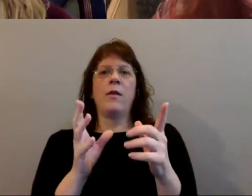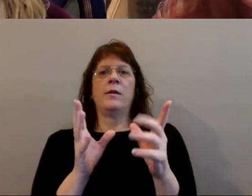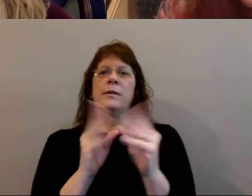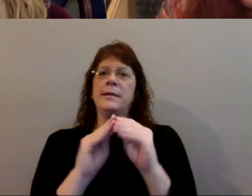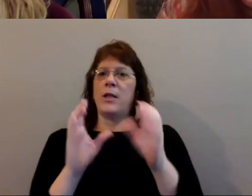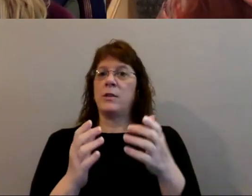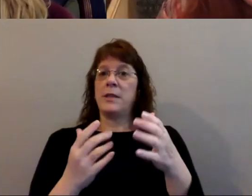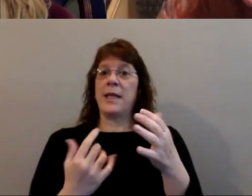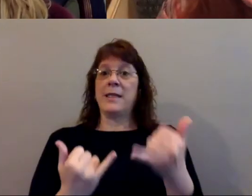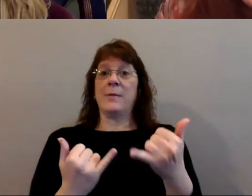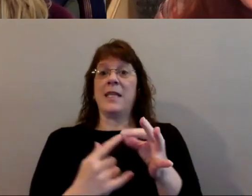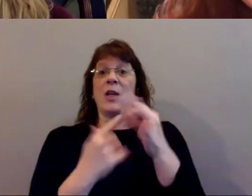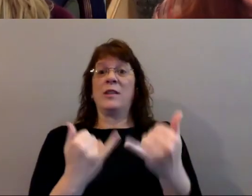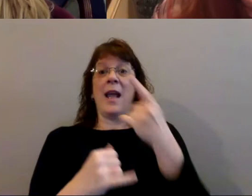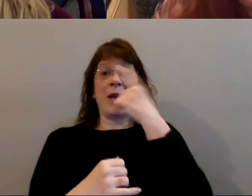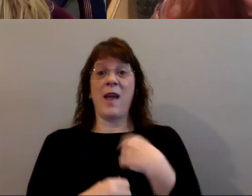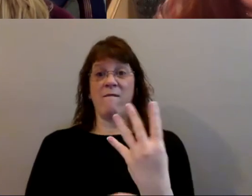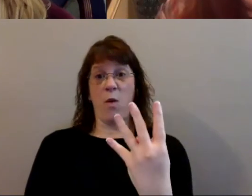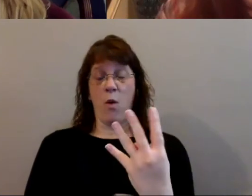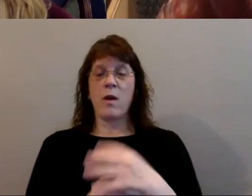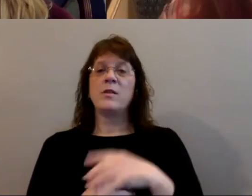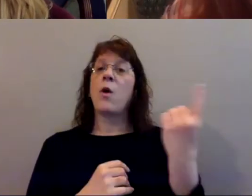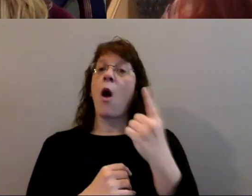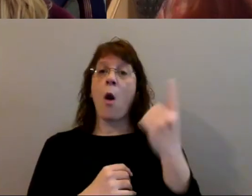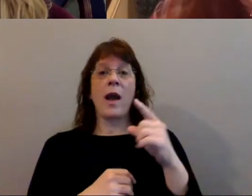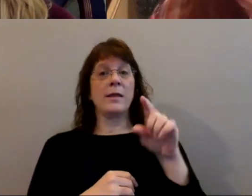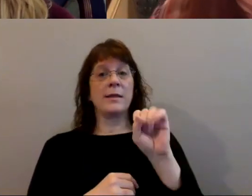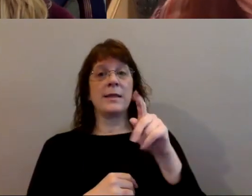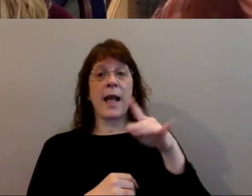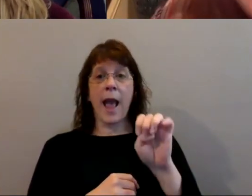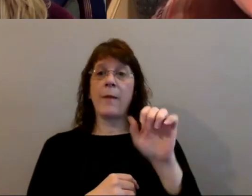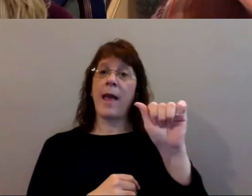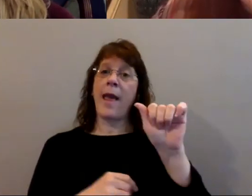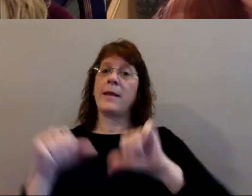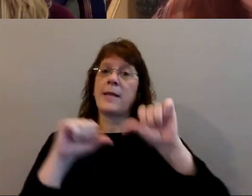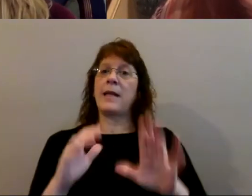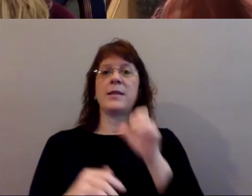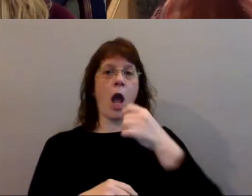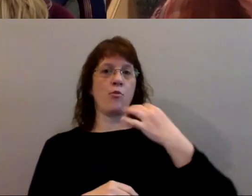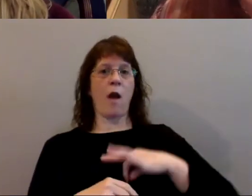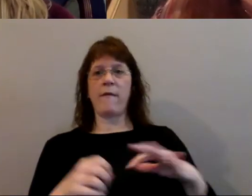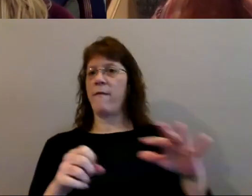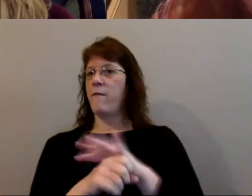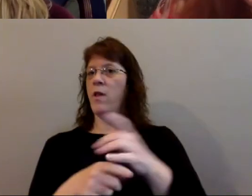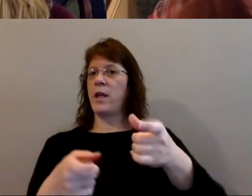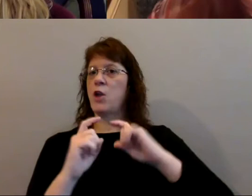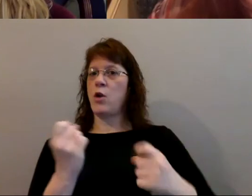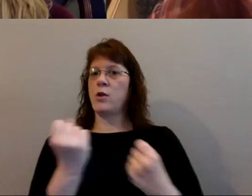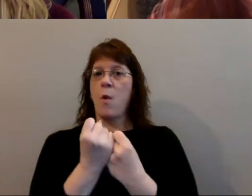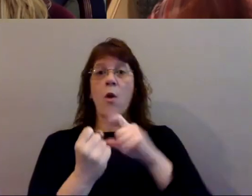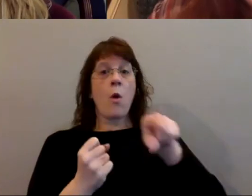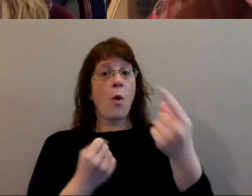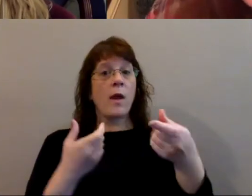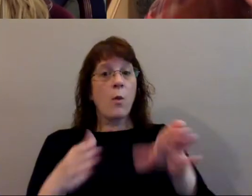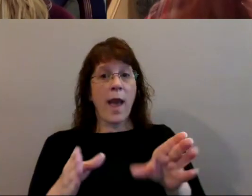4. So as always, Skype a Scientist is a nonprofit, and we are totally donor supported. And the only way that we can produce all